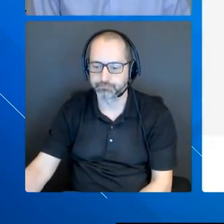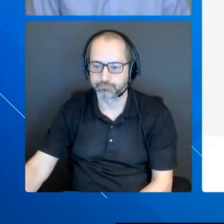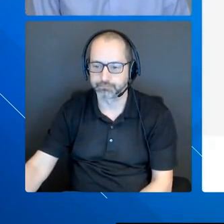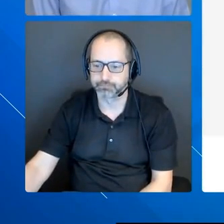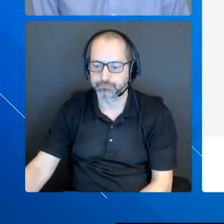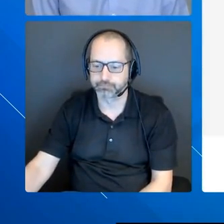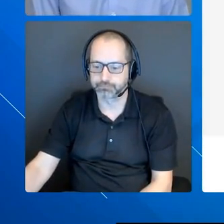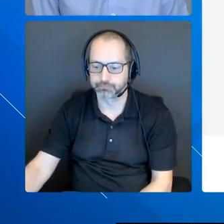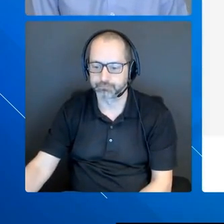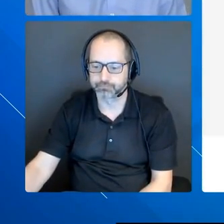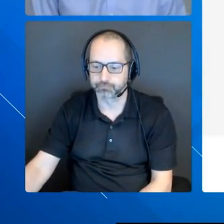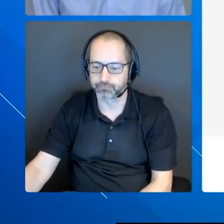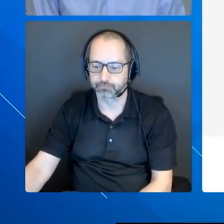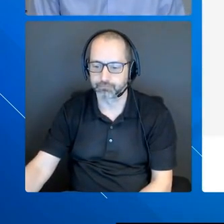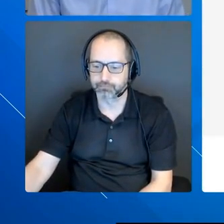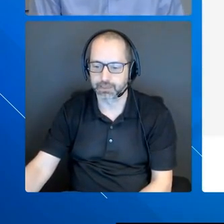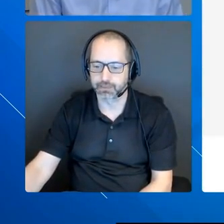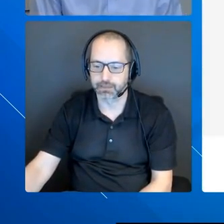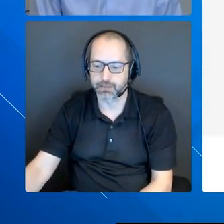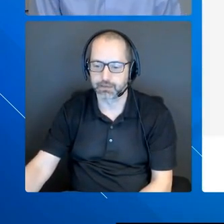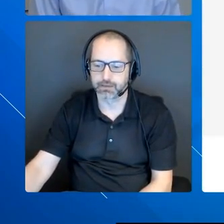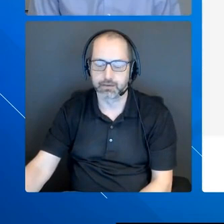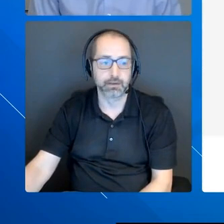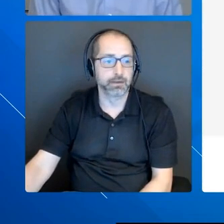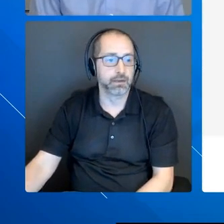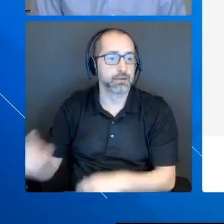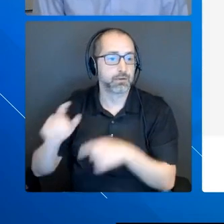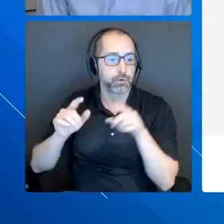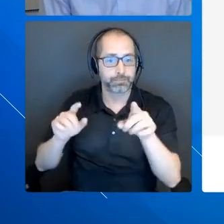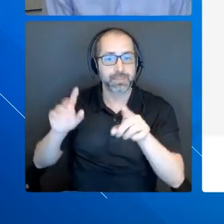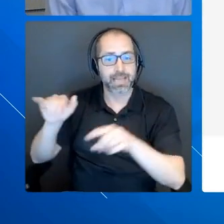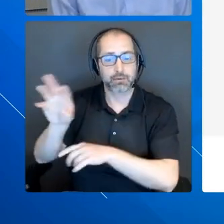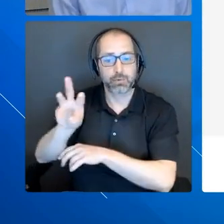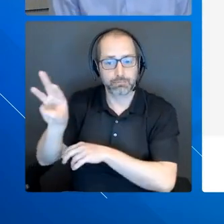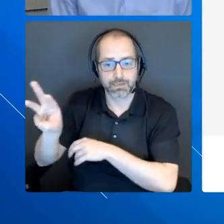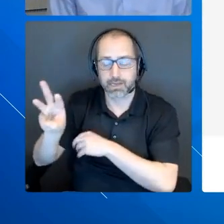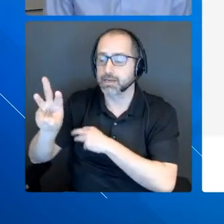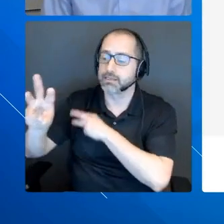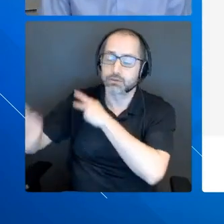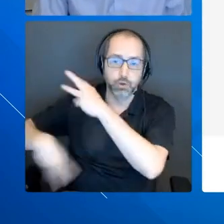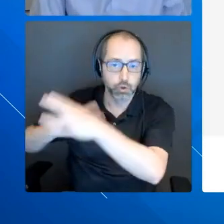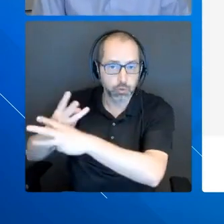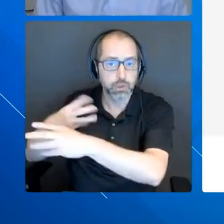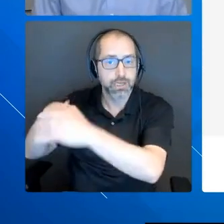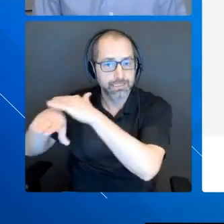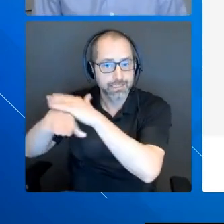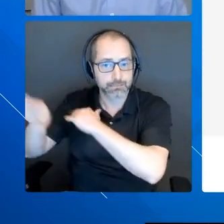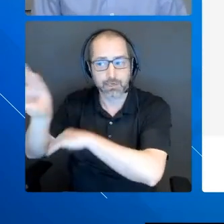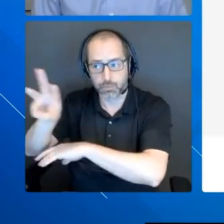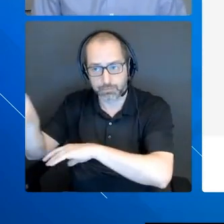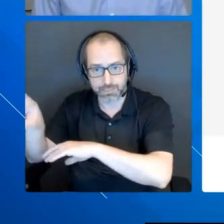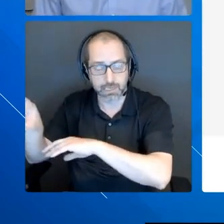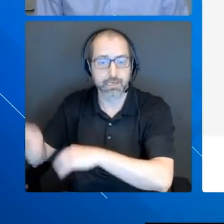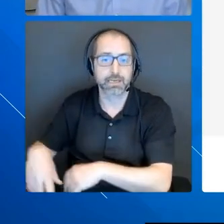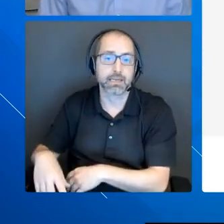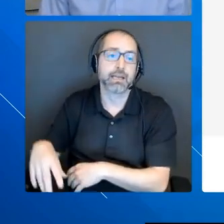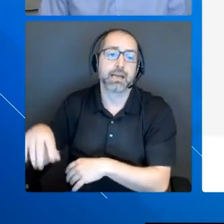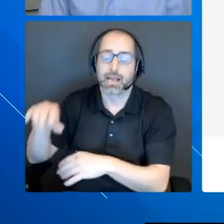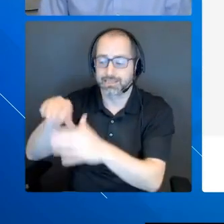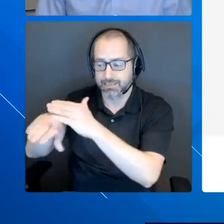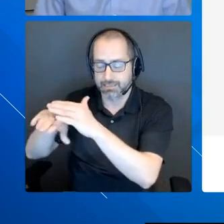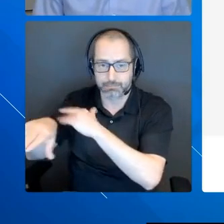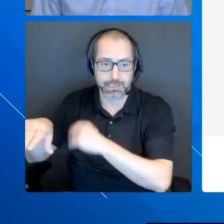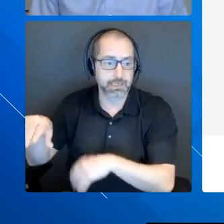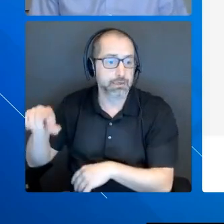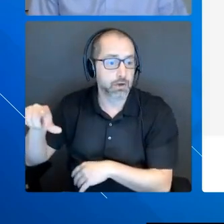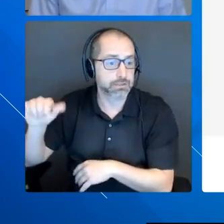Here is the Global Accessibility Awareness Day website at accessibility.day, where all of this started. I want to thank you all for dedicating some of your